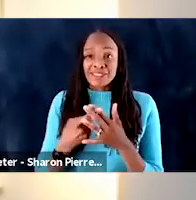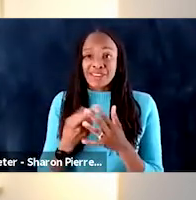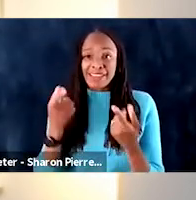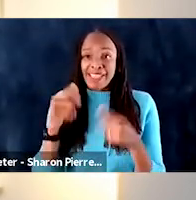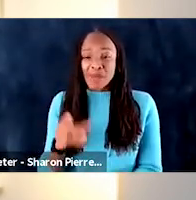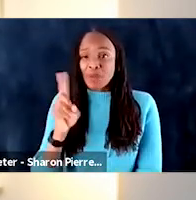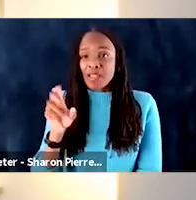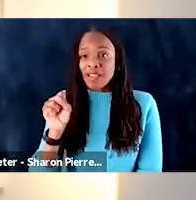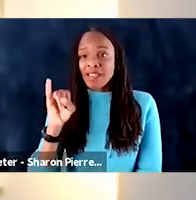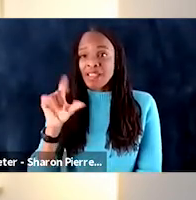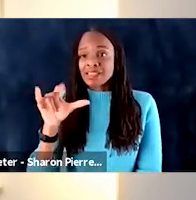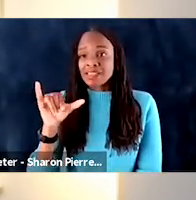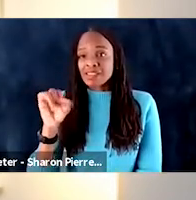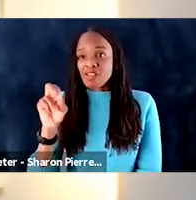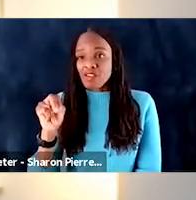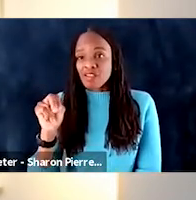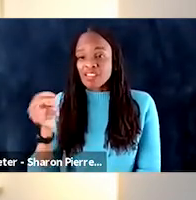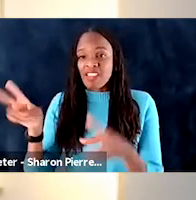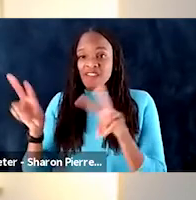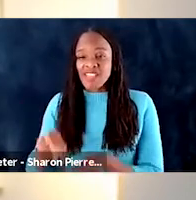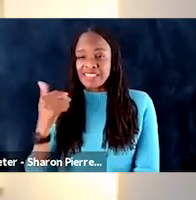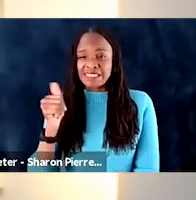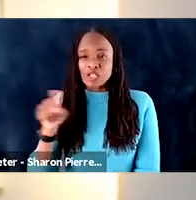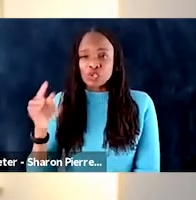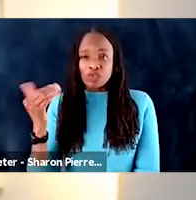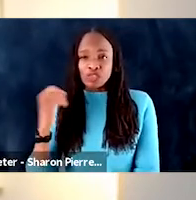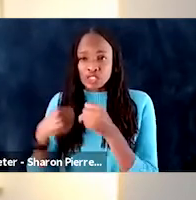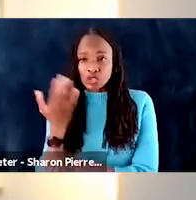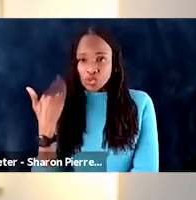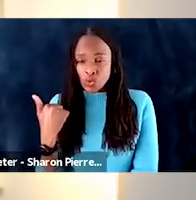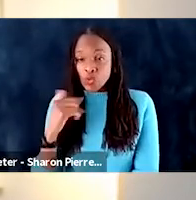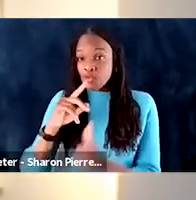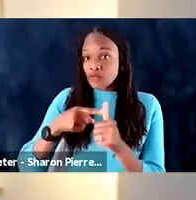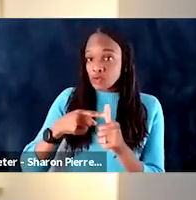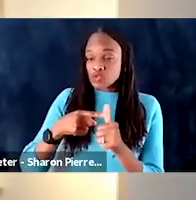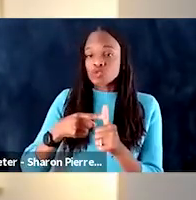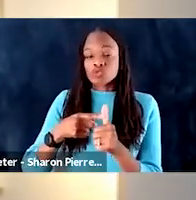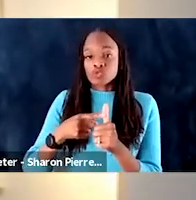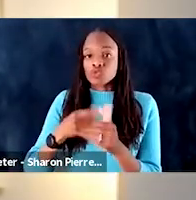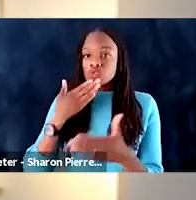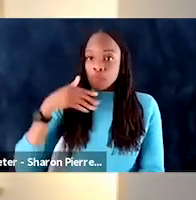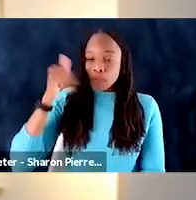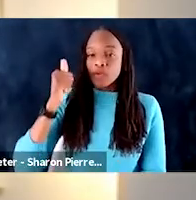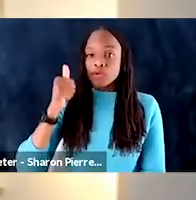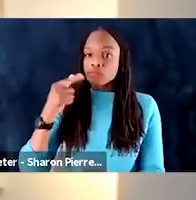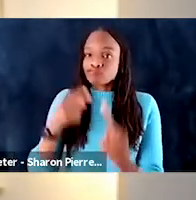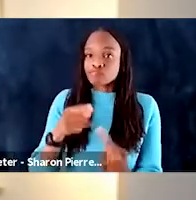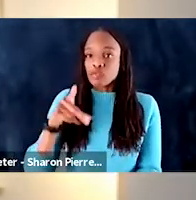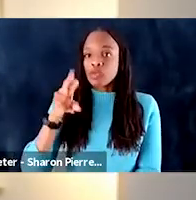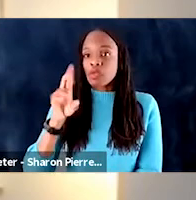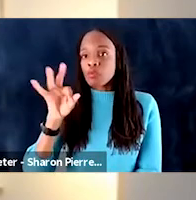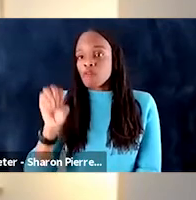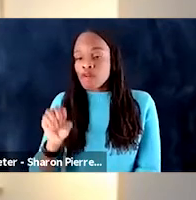Silicon Valley about 10 to 15 years ago, initially in order to better target profile consumers, to